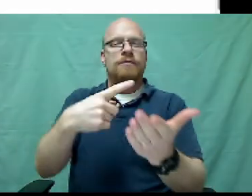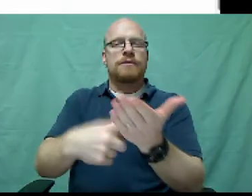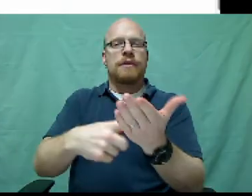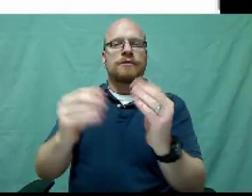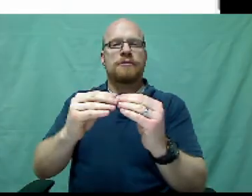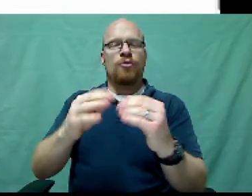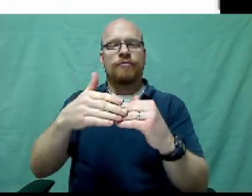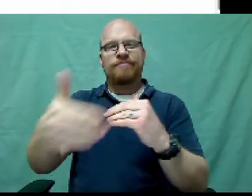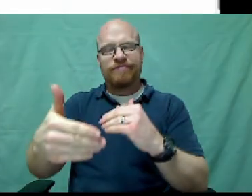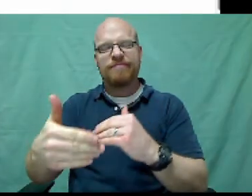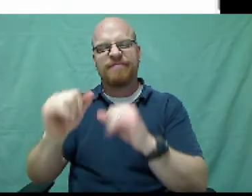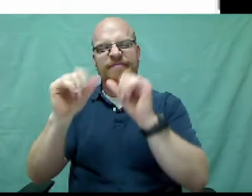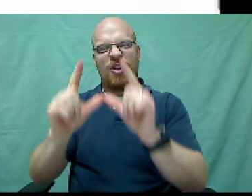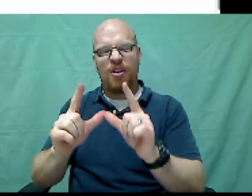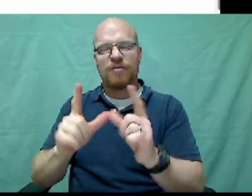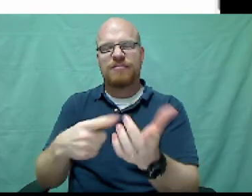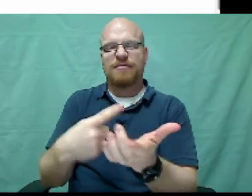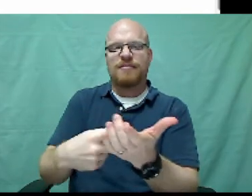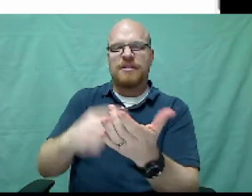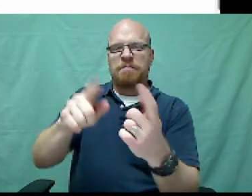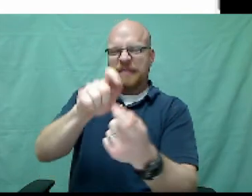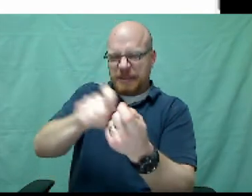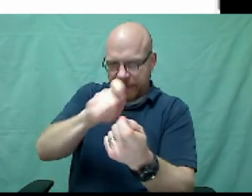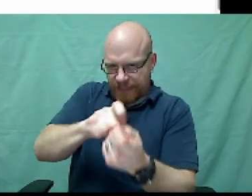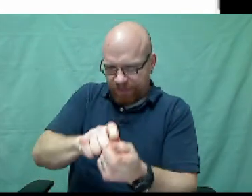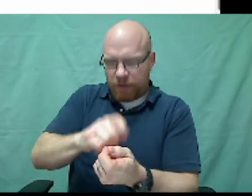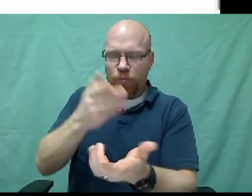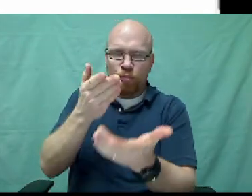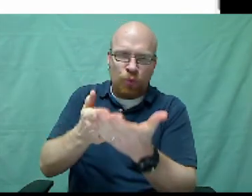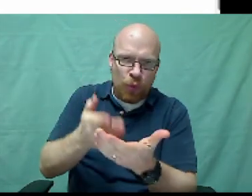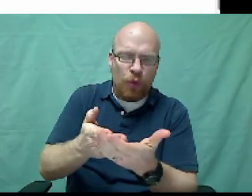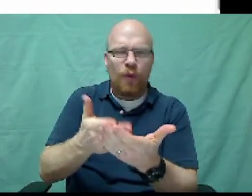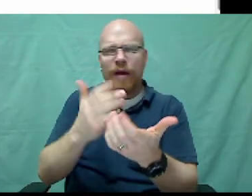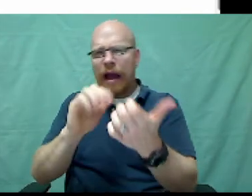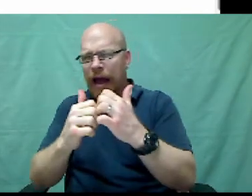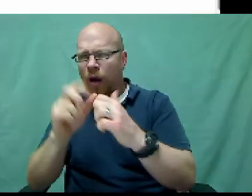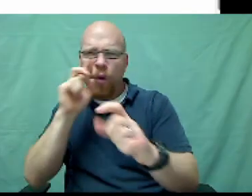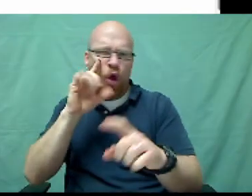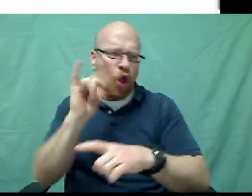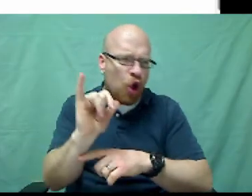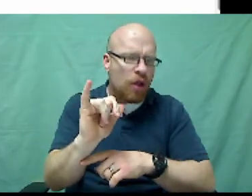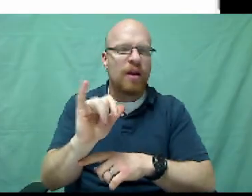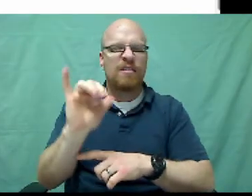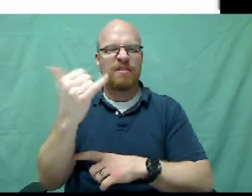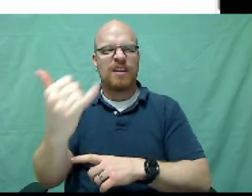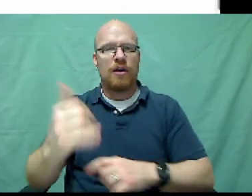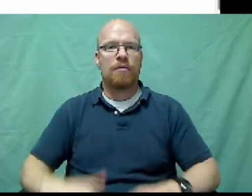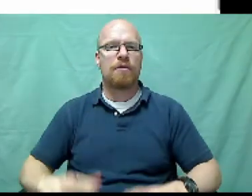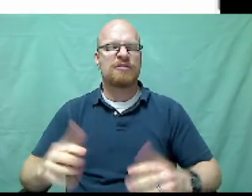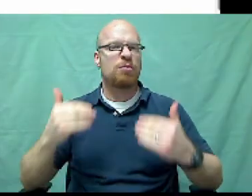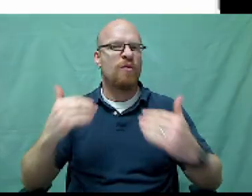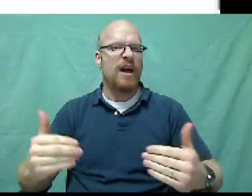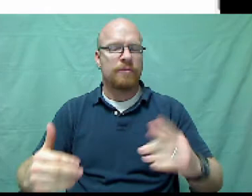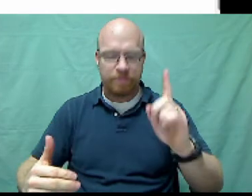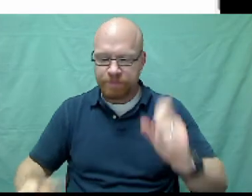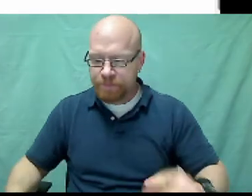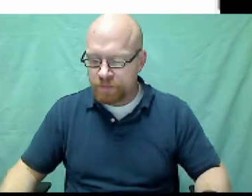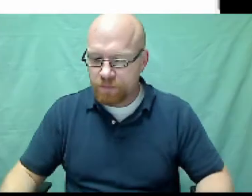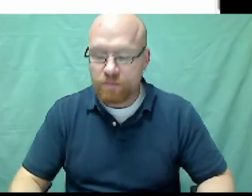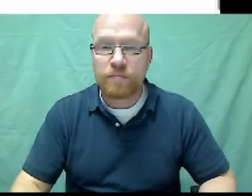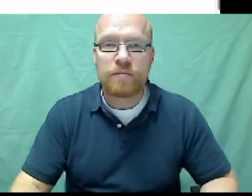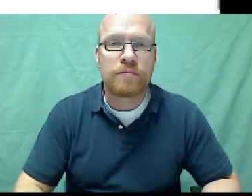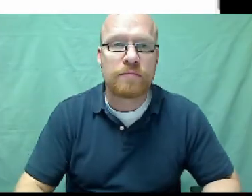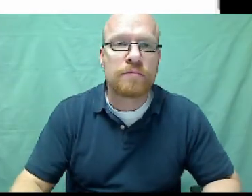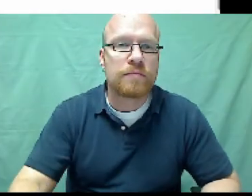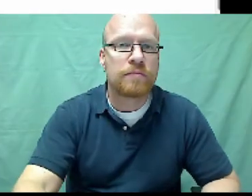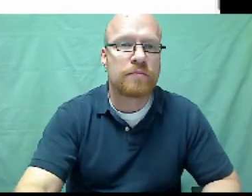Okay, we'll discuss more of that in the next couple of vlogs, the specifics of proving and how to apply it and what it looks like. Right now we're going to